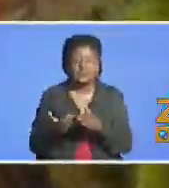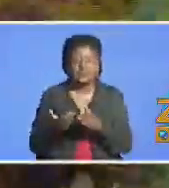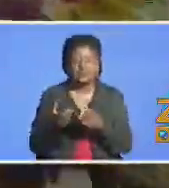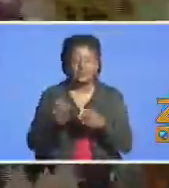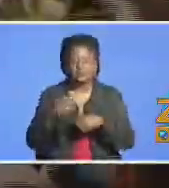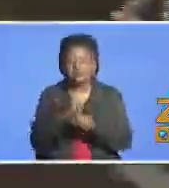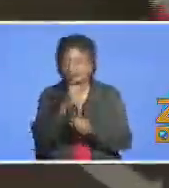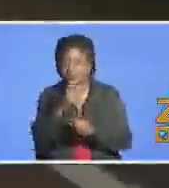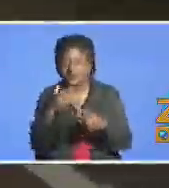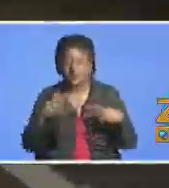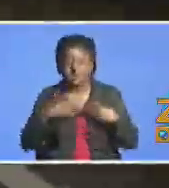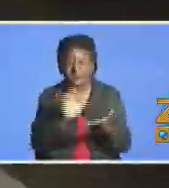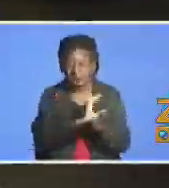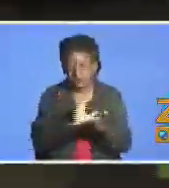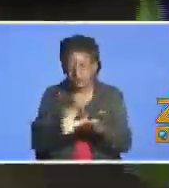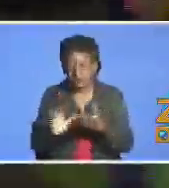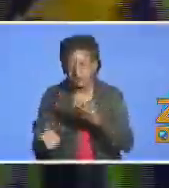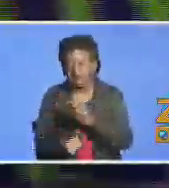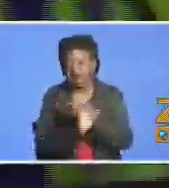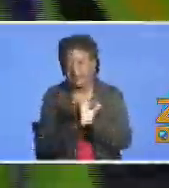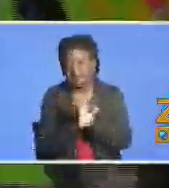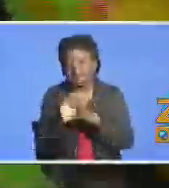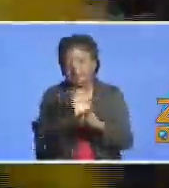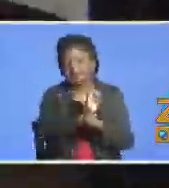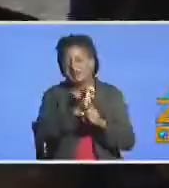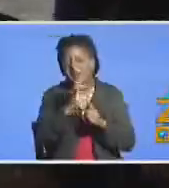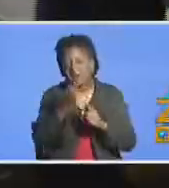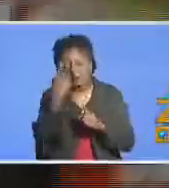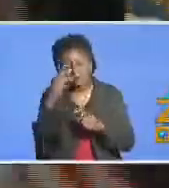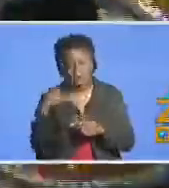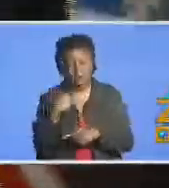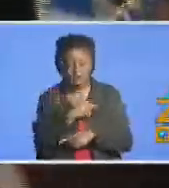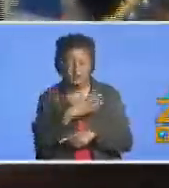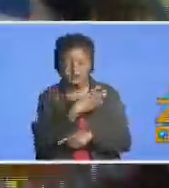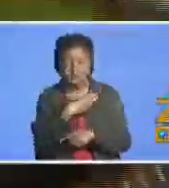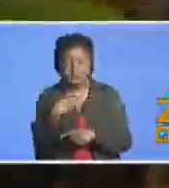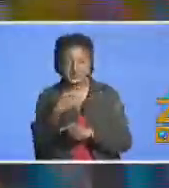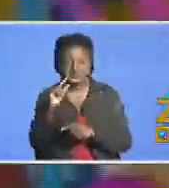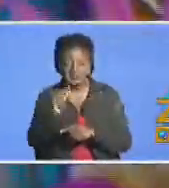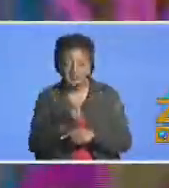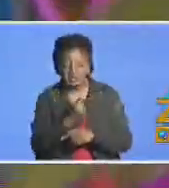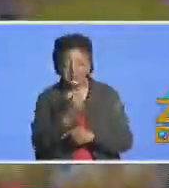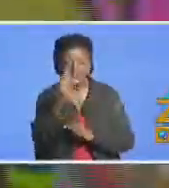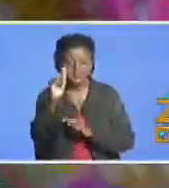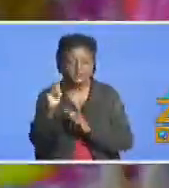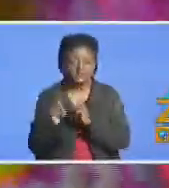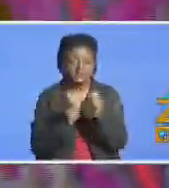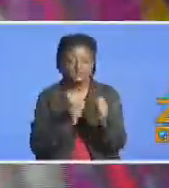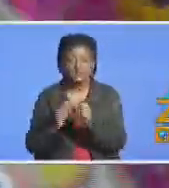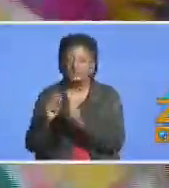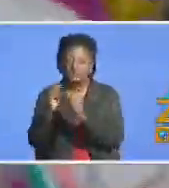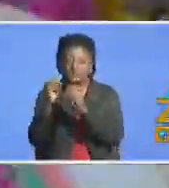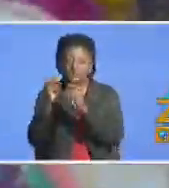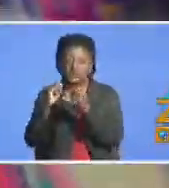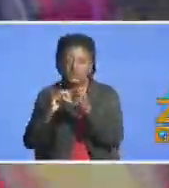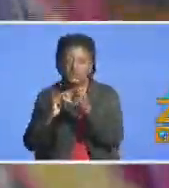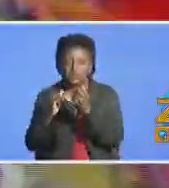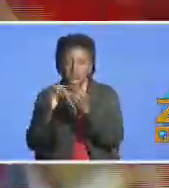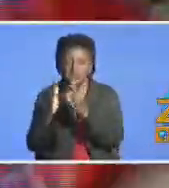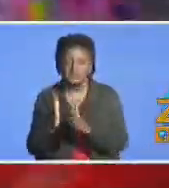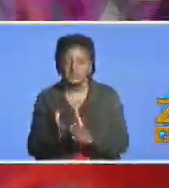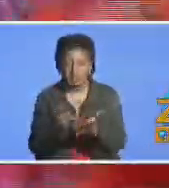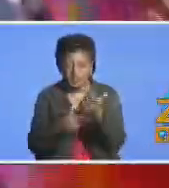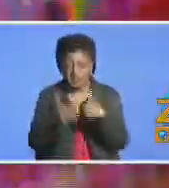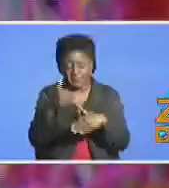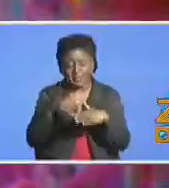clean, safe environment for their members, as well as guests, as well as tourists alike to come in, feel safe and secure, and